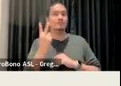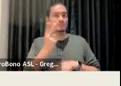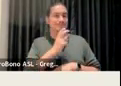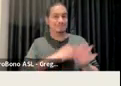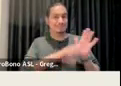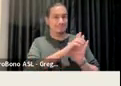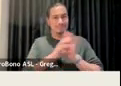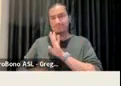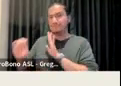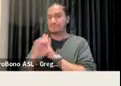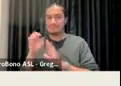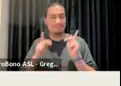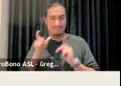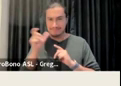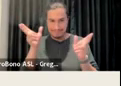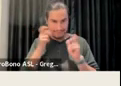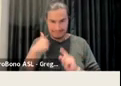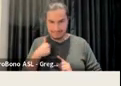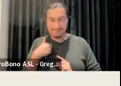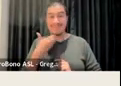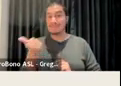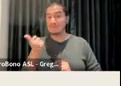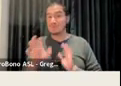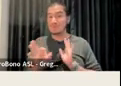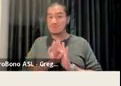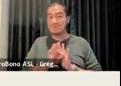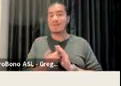one ever listens to me, but I'm going to say it anyway. It is best to come up with two